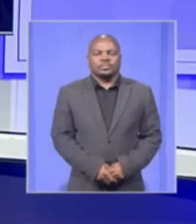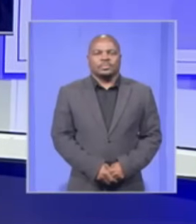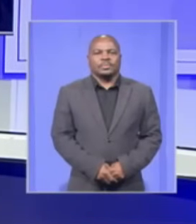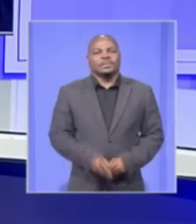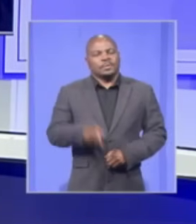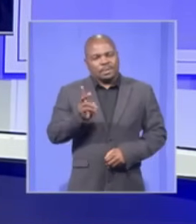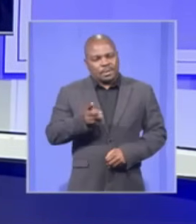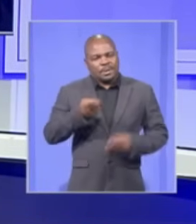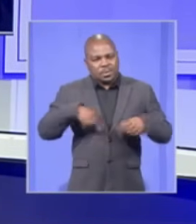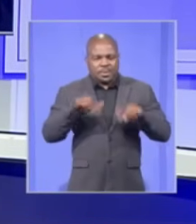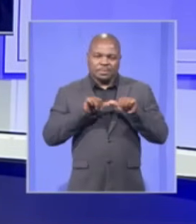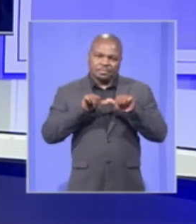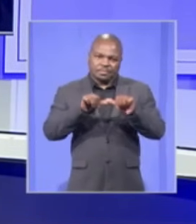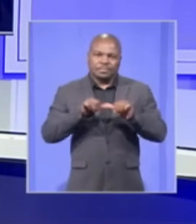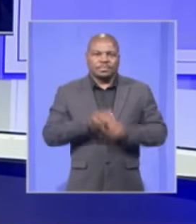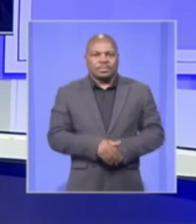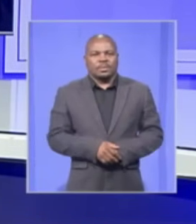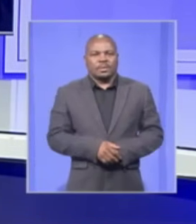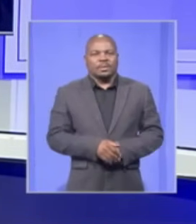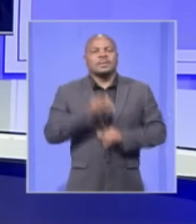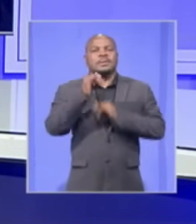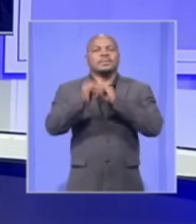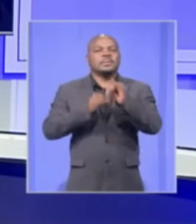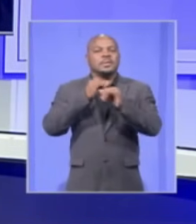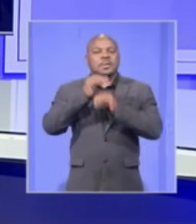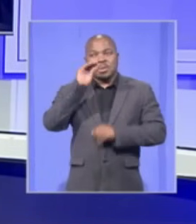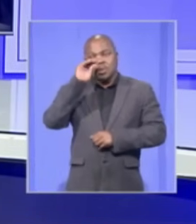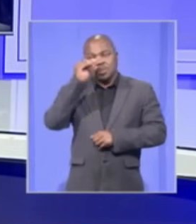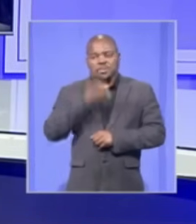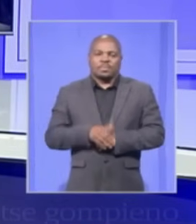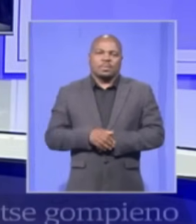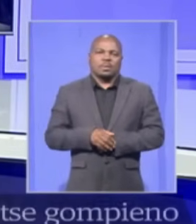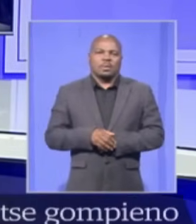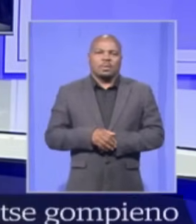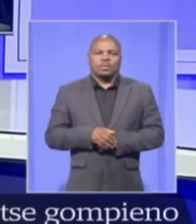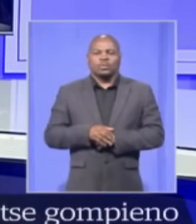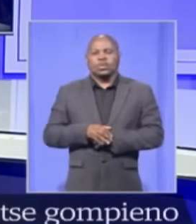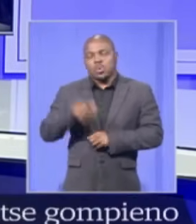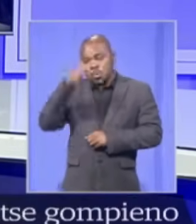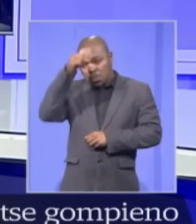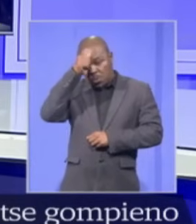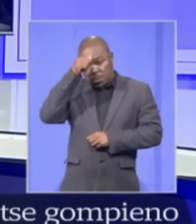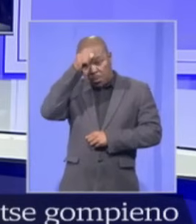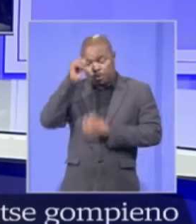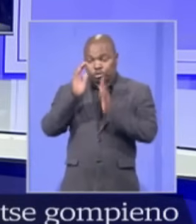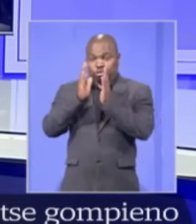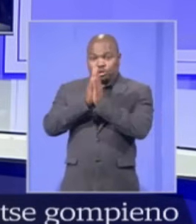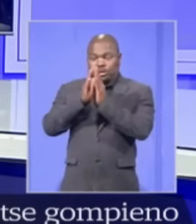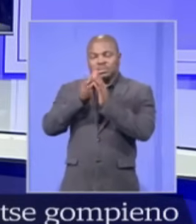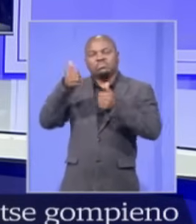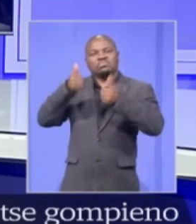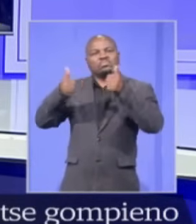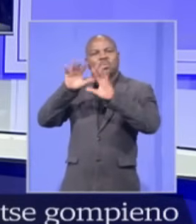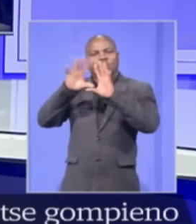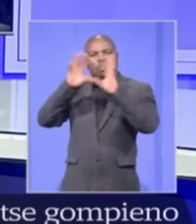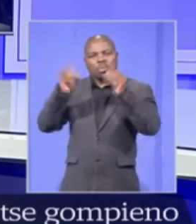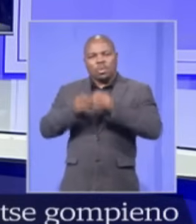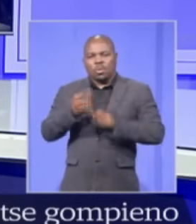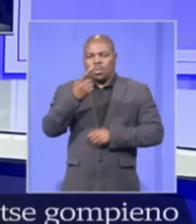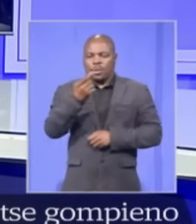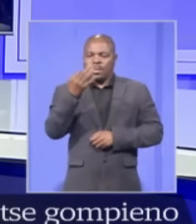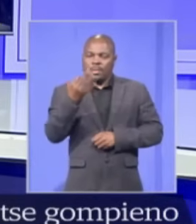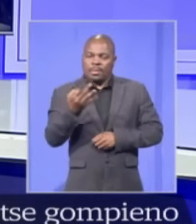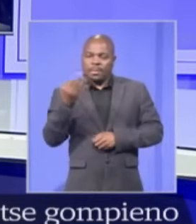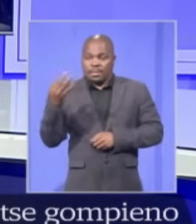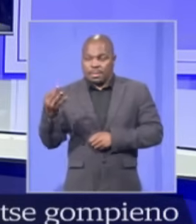Mothwetso re santse re le mmogo mme mo go tsa boditšhaba baeteledipele ba kereke ya Roman Catholic ba ka nna